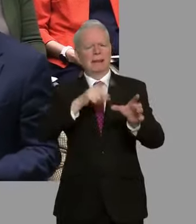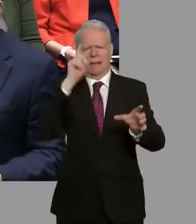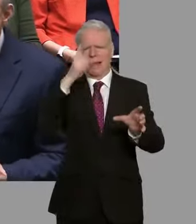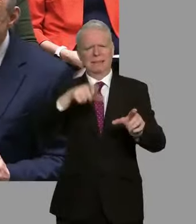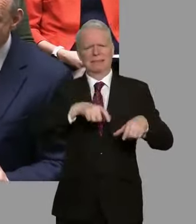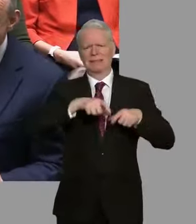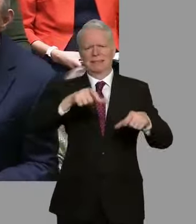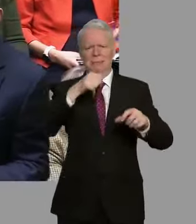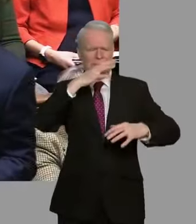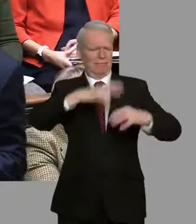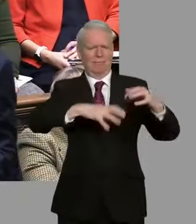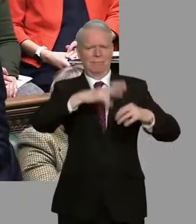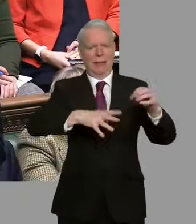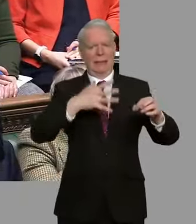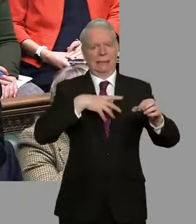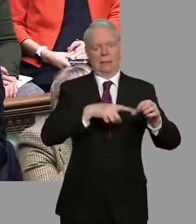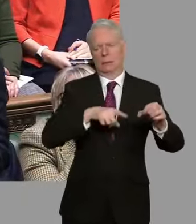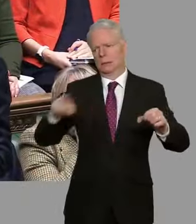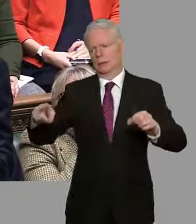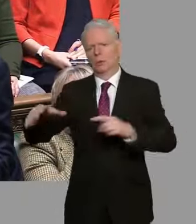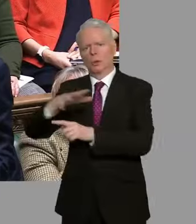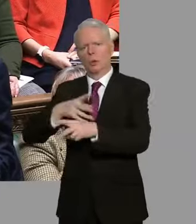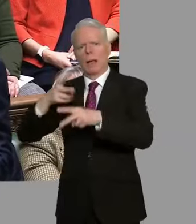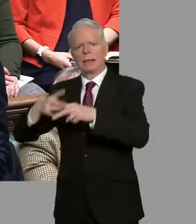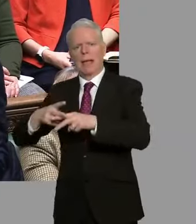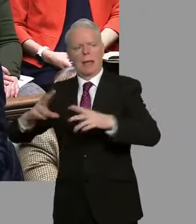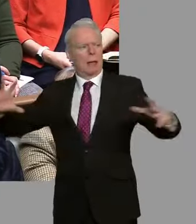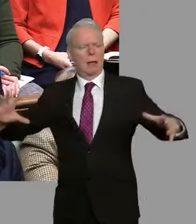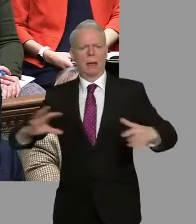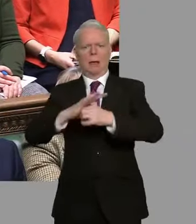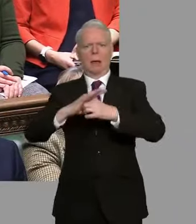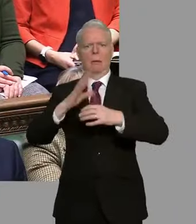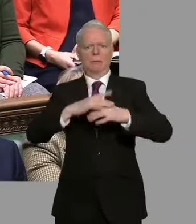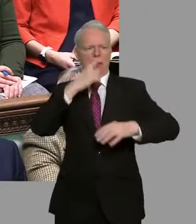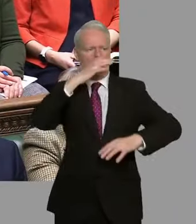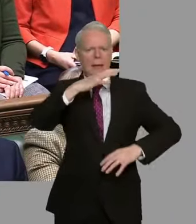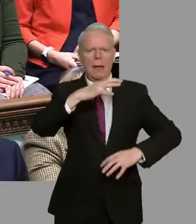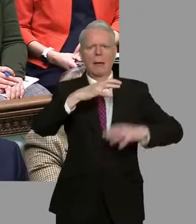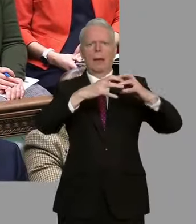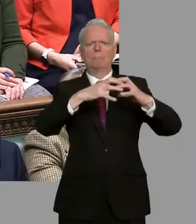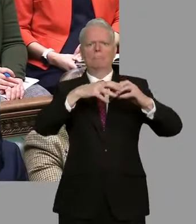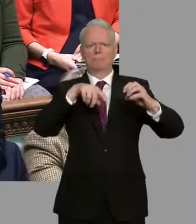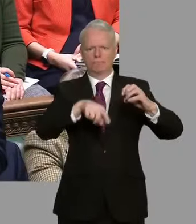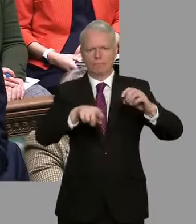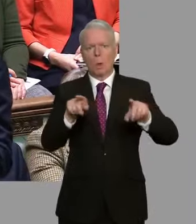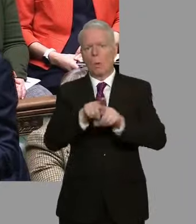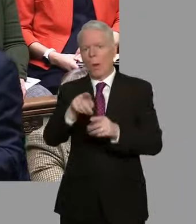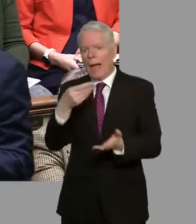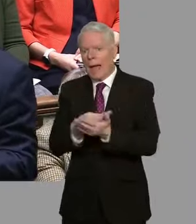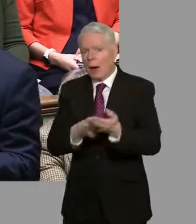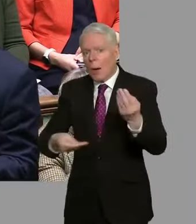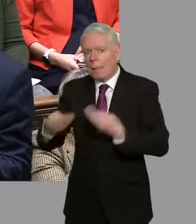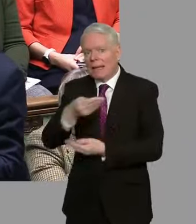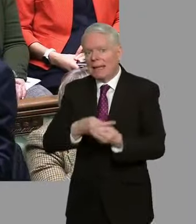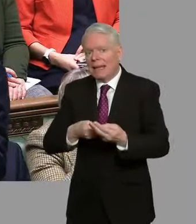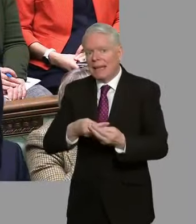that a number of wealthy, highly skilled Americans are looking to come to the UK for fear of what